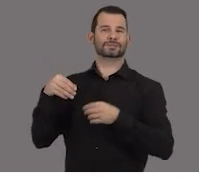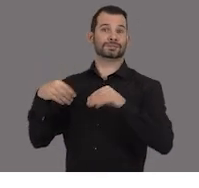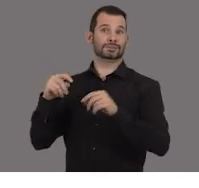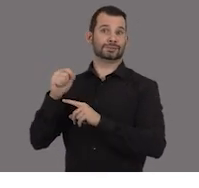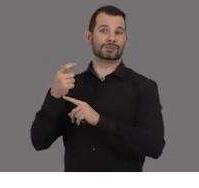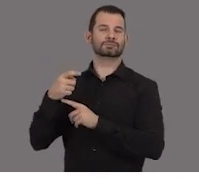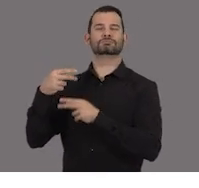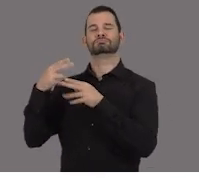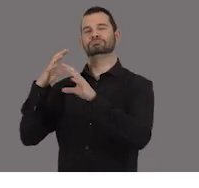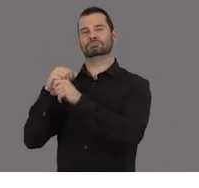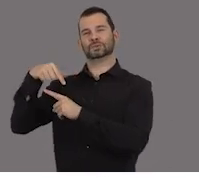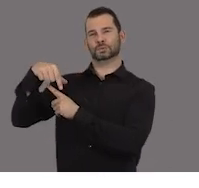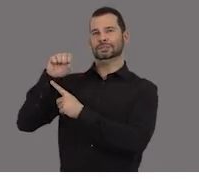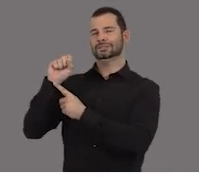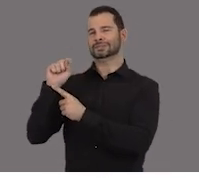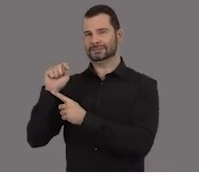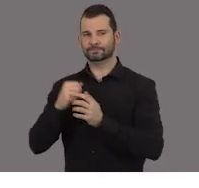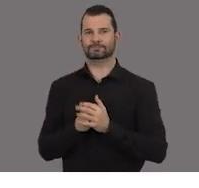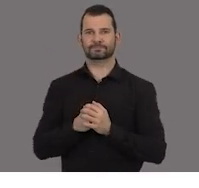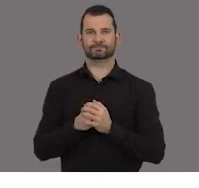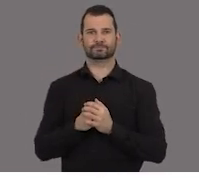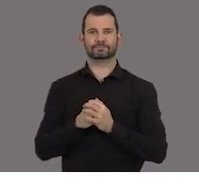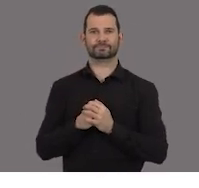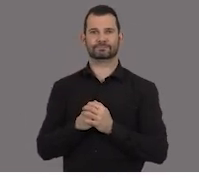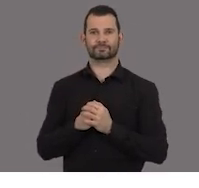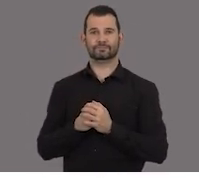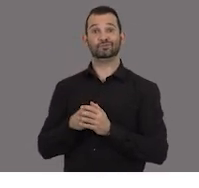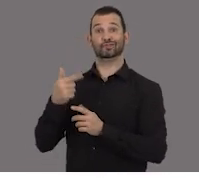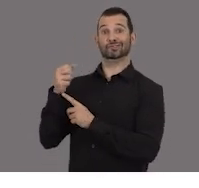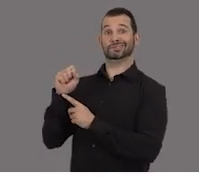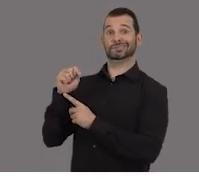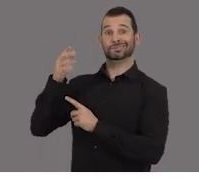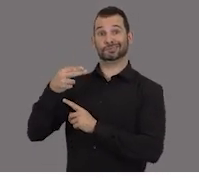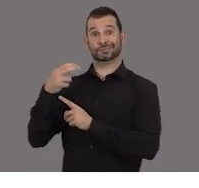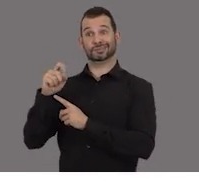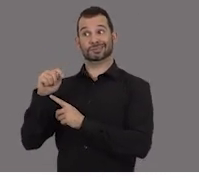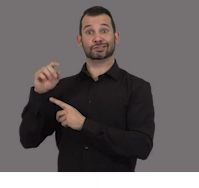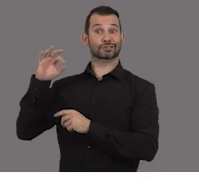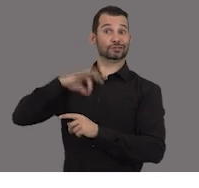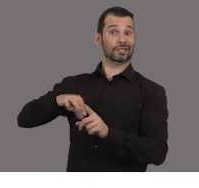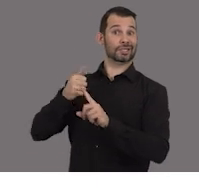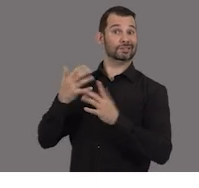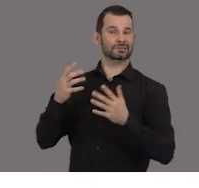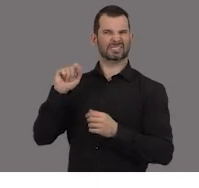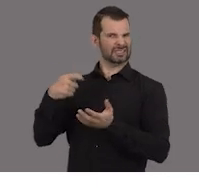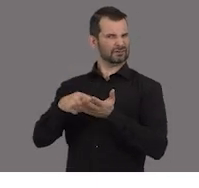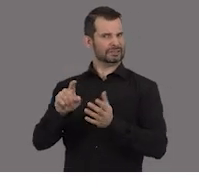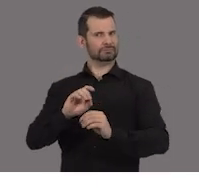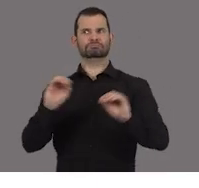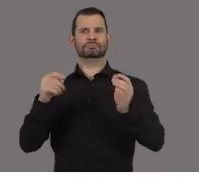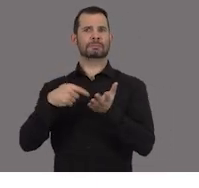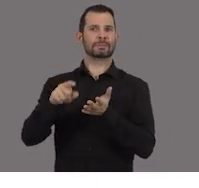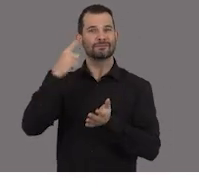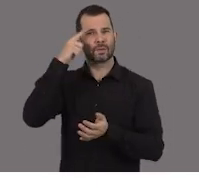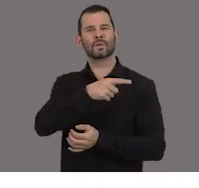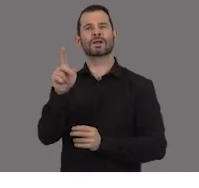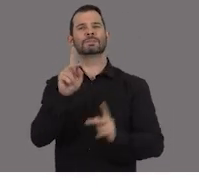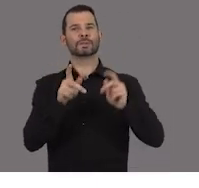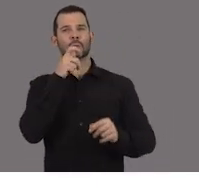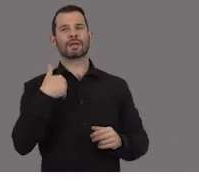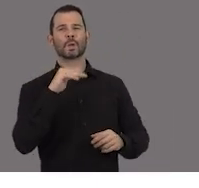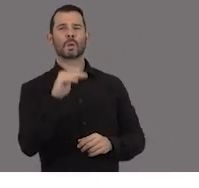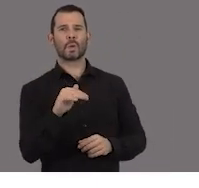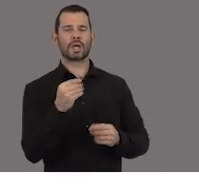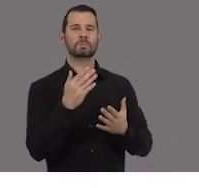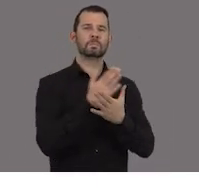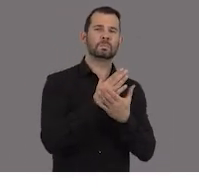province of Quebec, the provincial tax is called the Quebec Sales Tax or QST. The